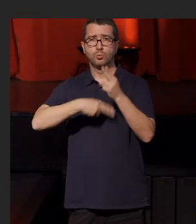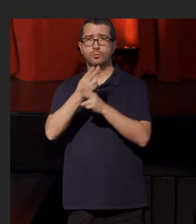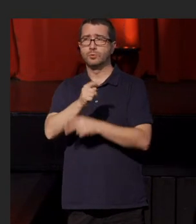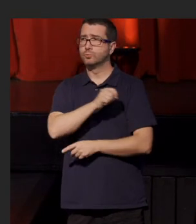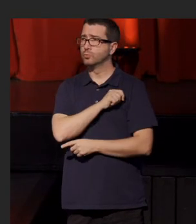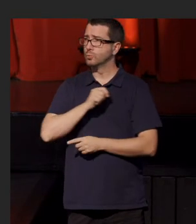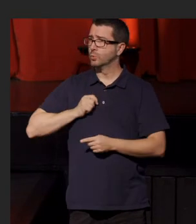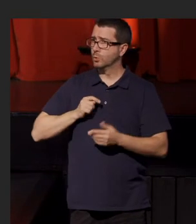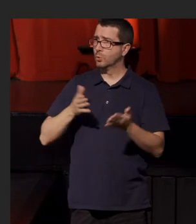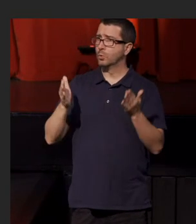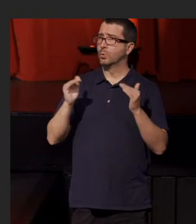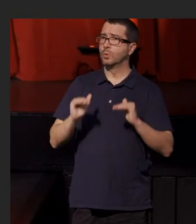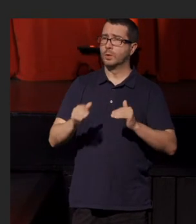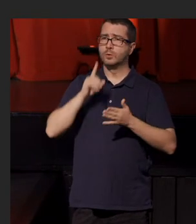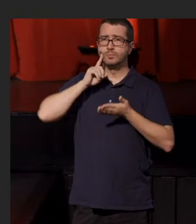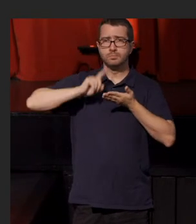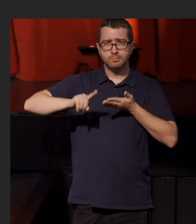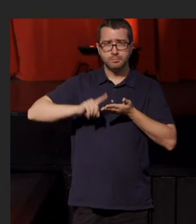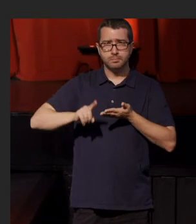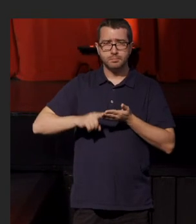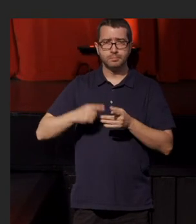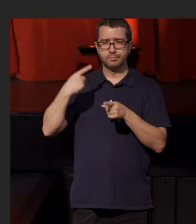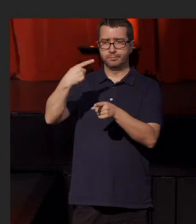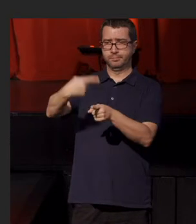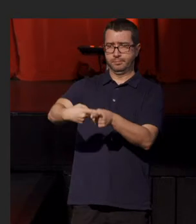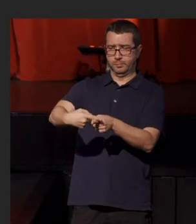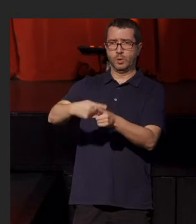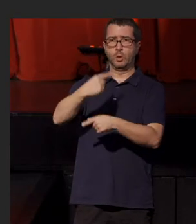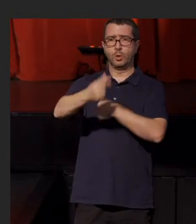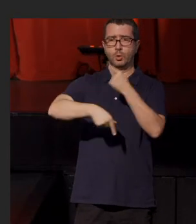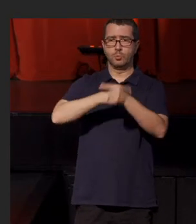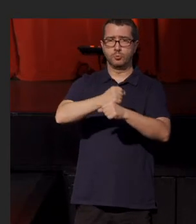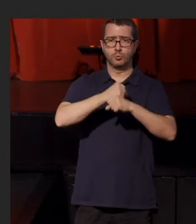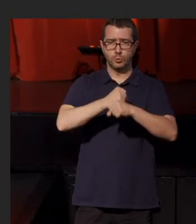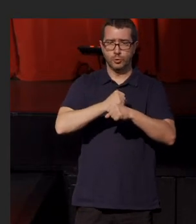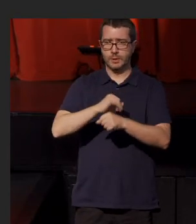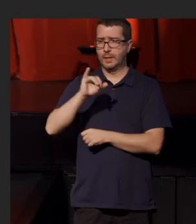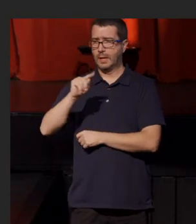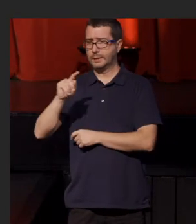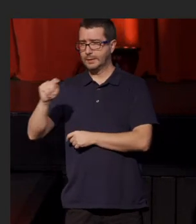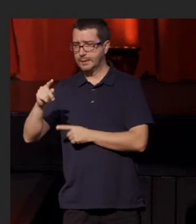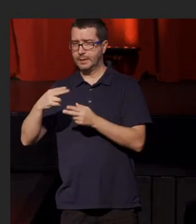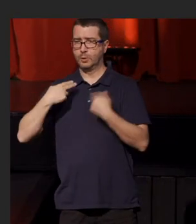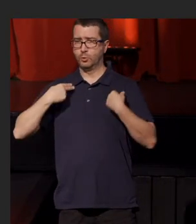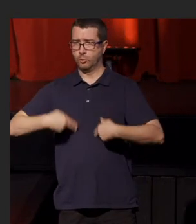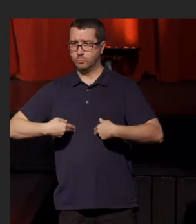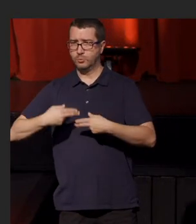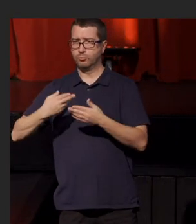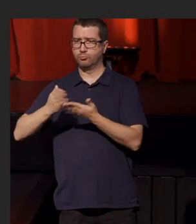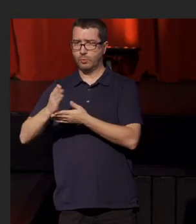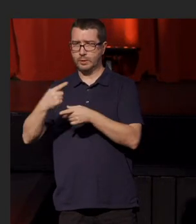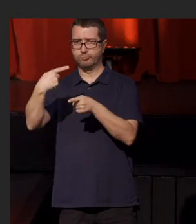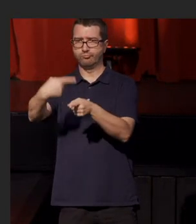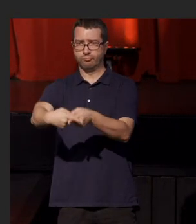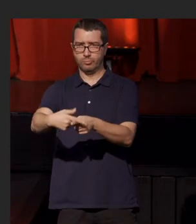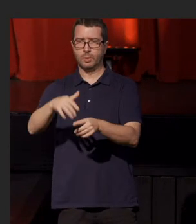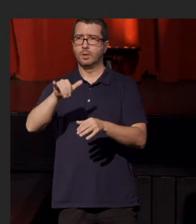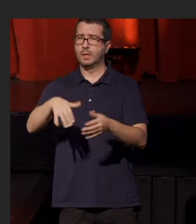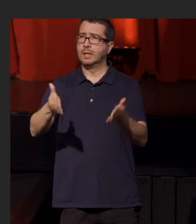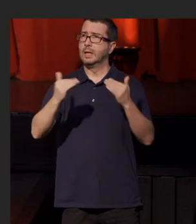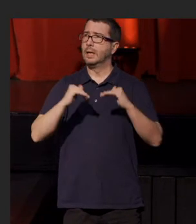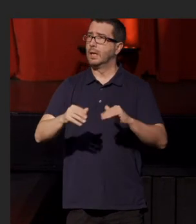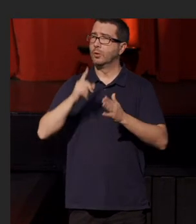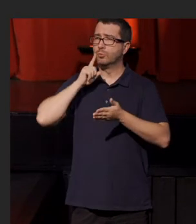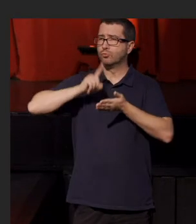does interdisciplinary research at the intersection of global security, ICT, and human rights. The research outputs of the